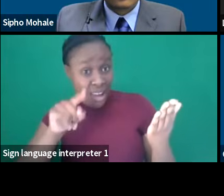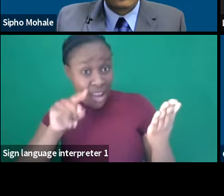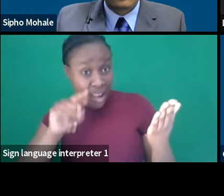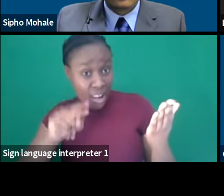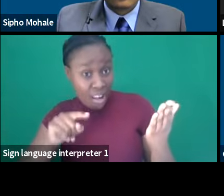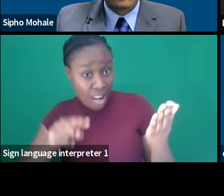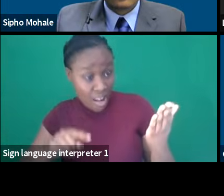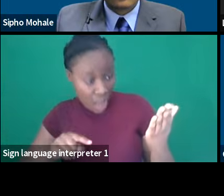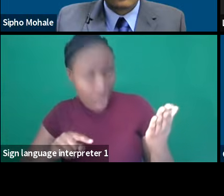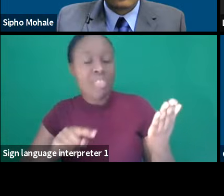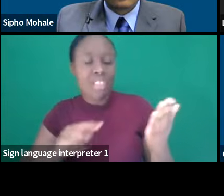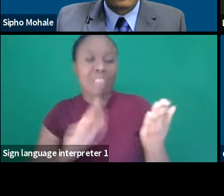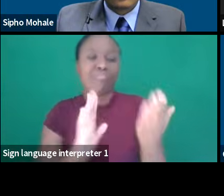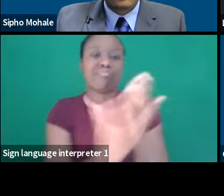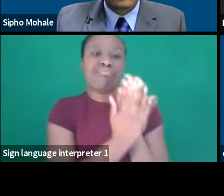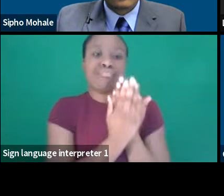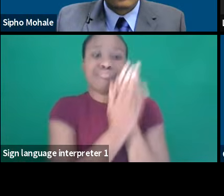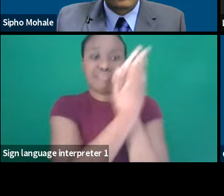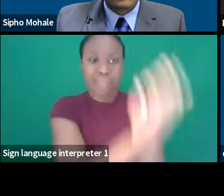requesting. Thank you, Mashadi.